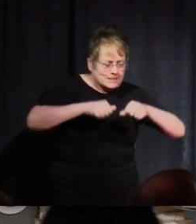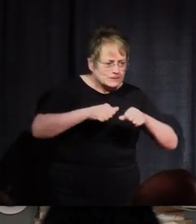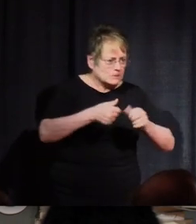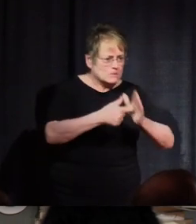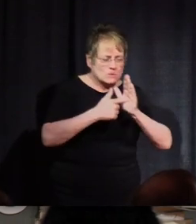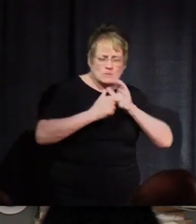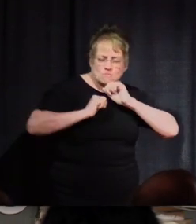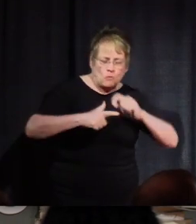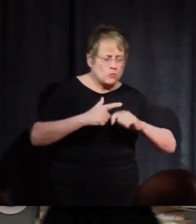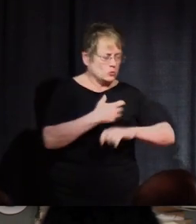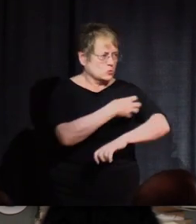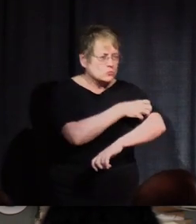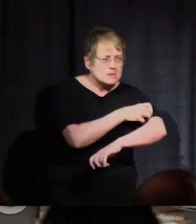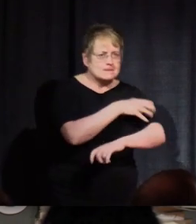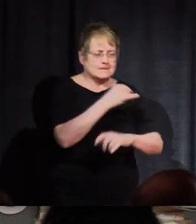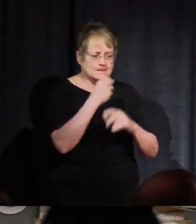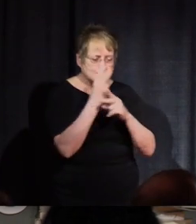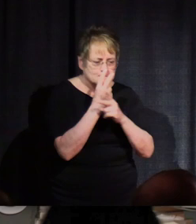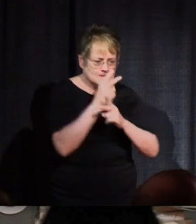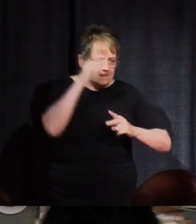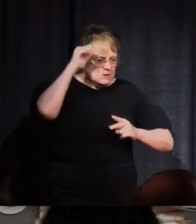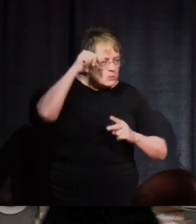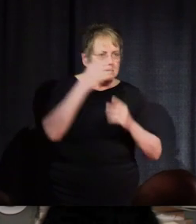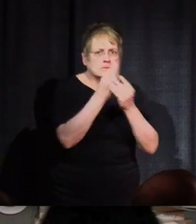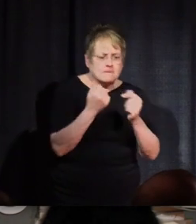of strength and will to solve